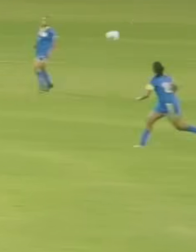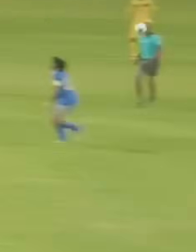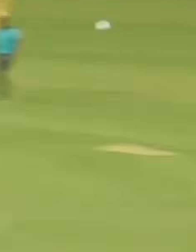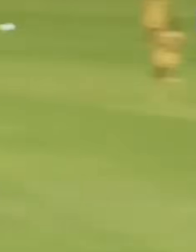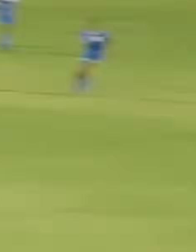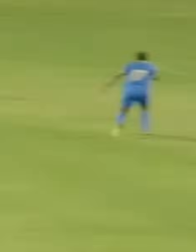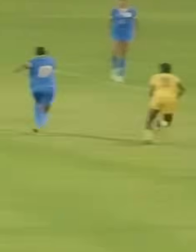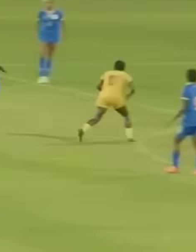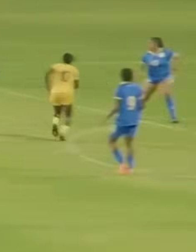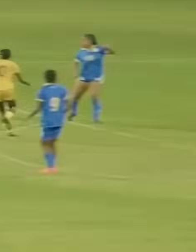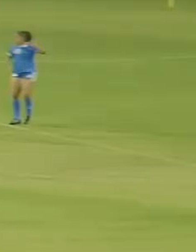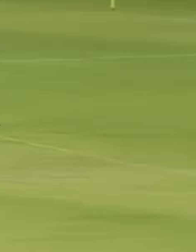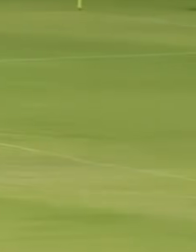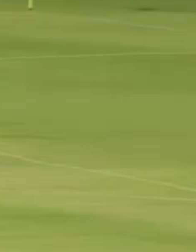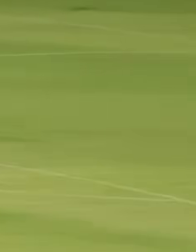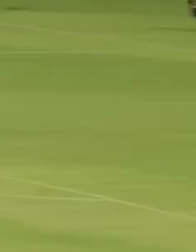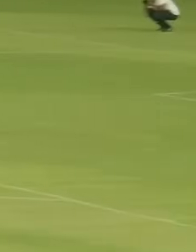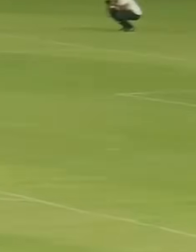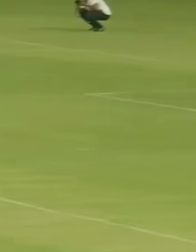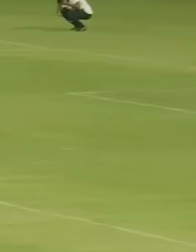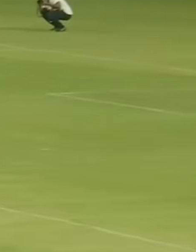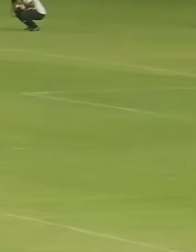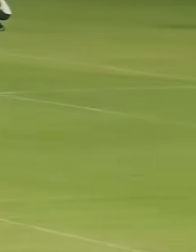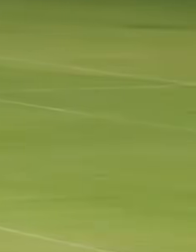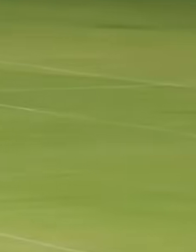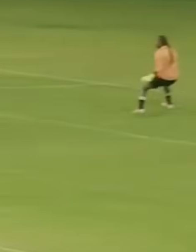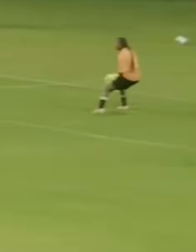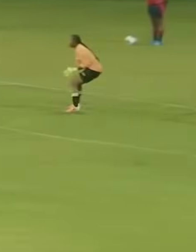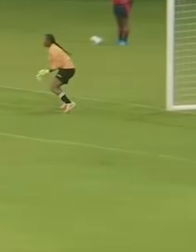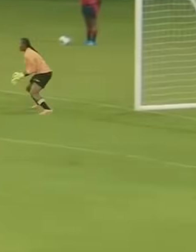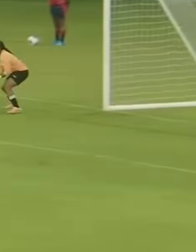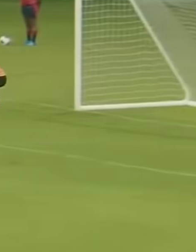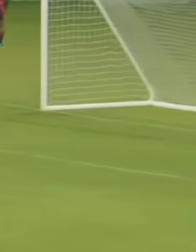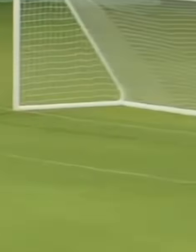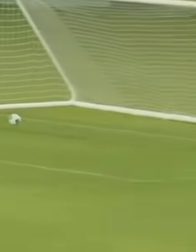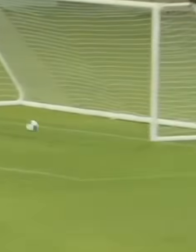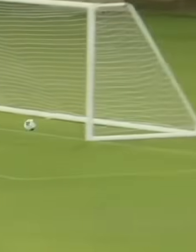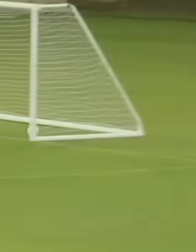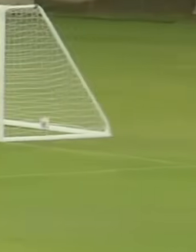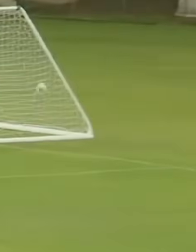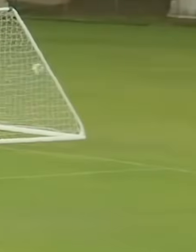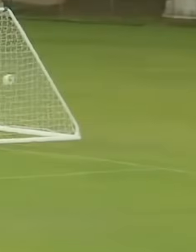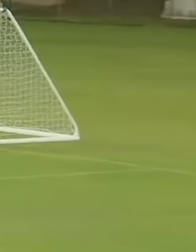Intercepted there by Stevenson for Barbados again. We can see.